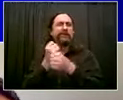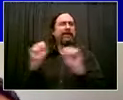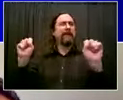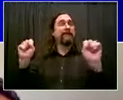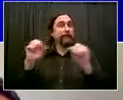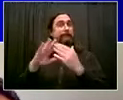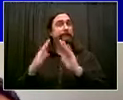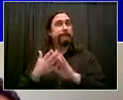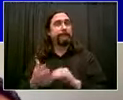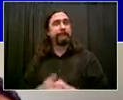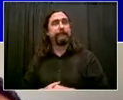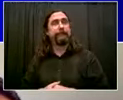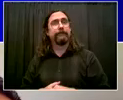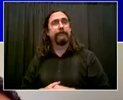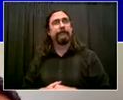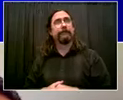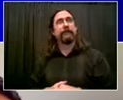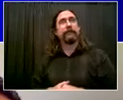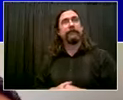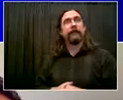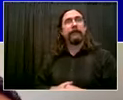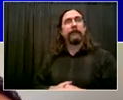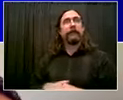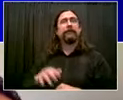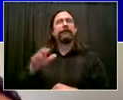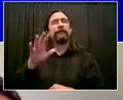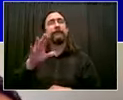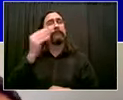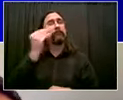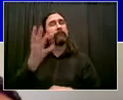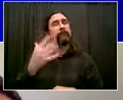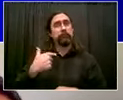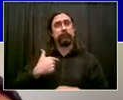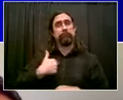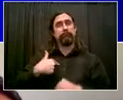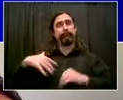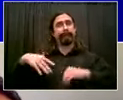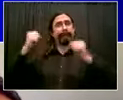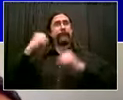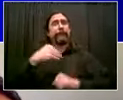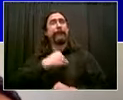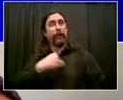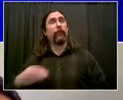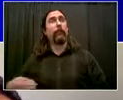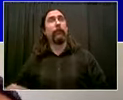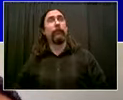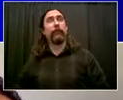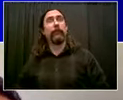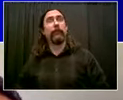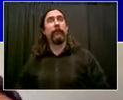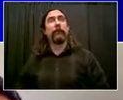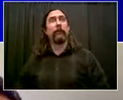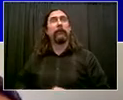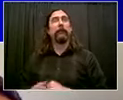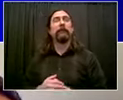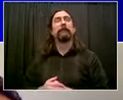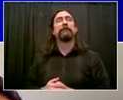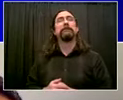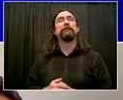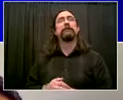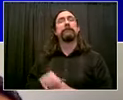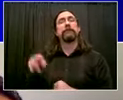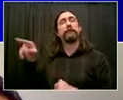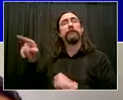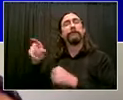When I came into office at Rikers, there was one day a week for inmates for education training. We made that five days a week.